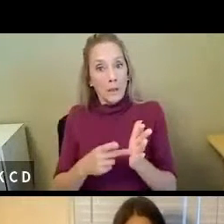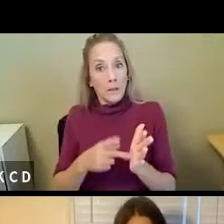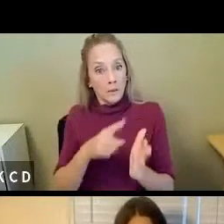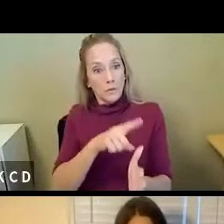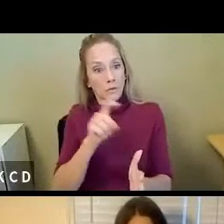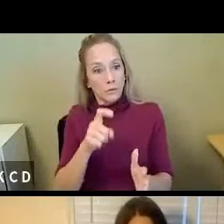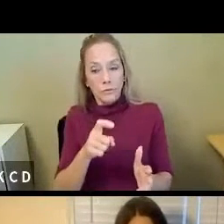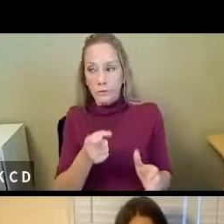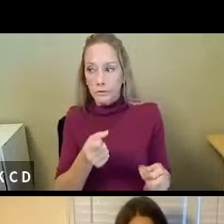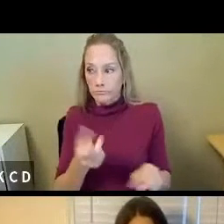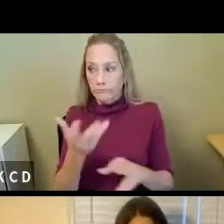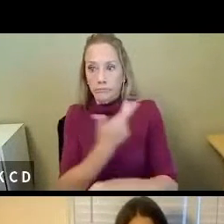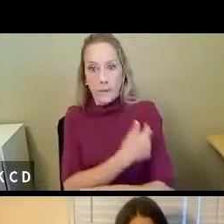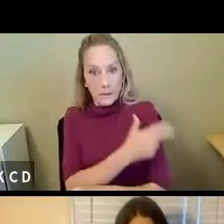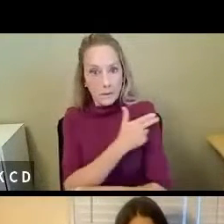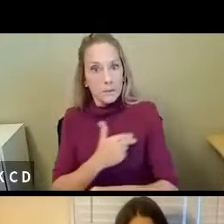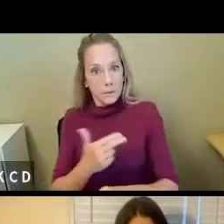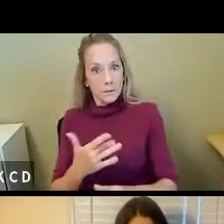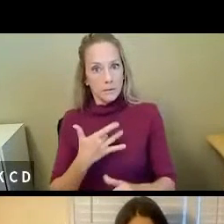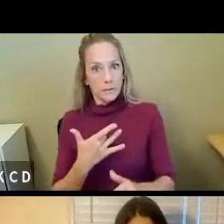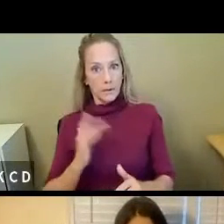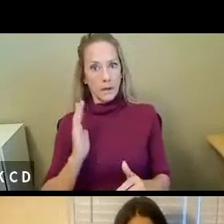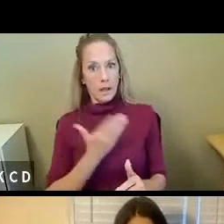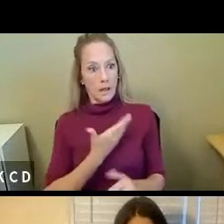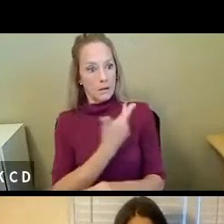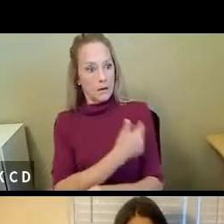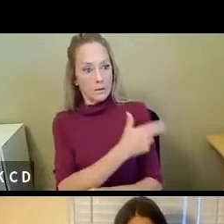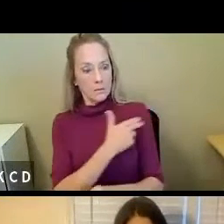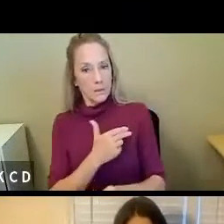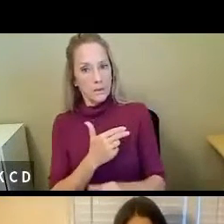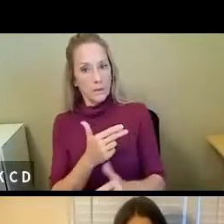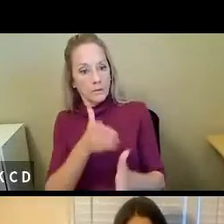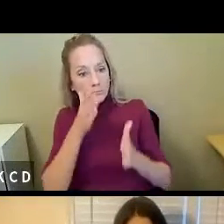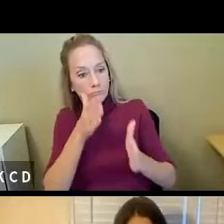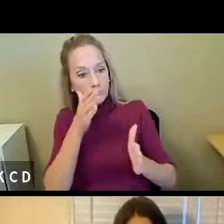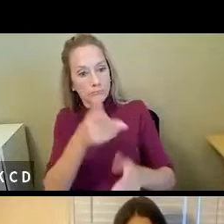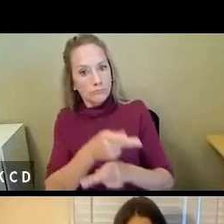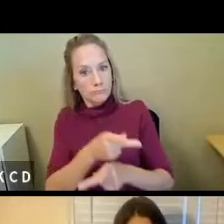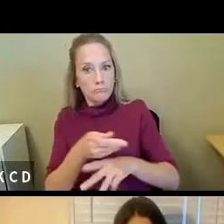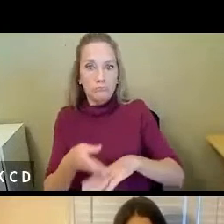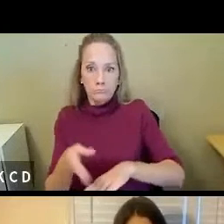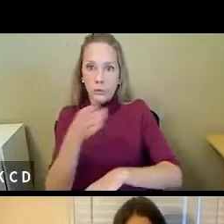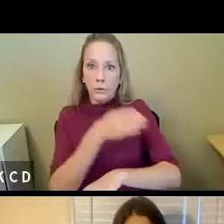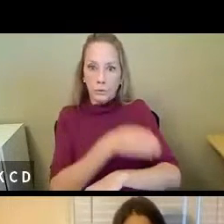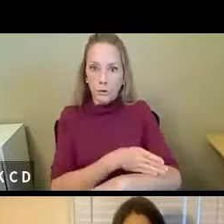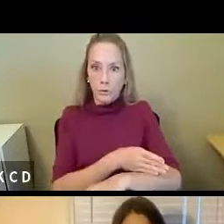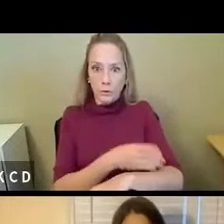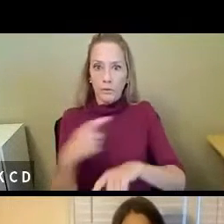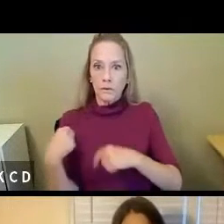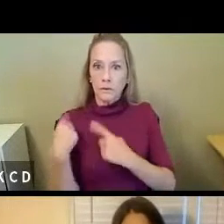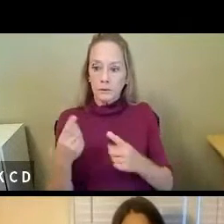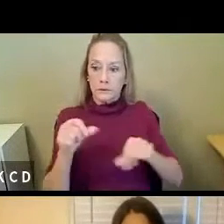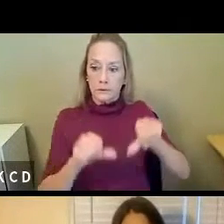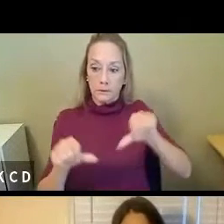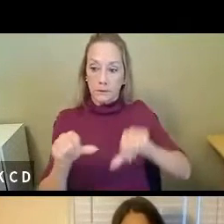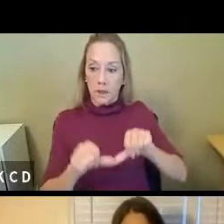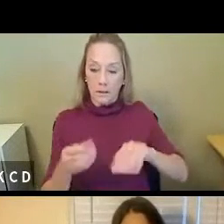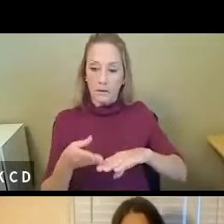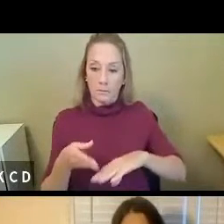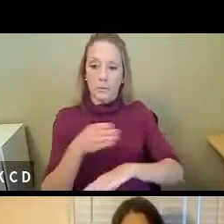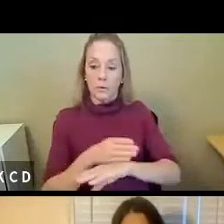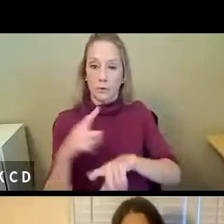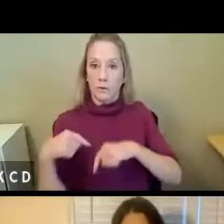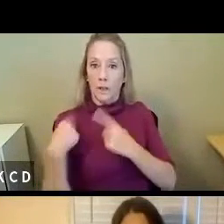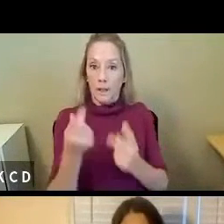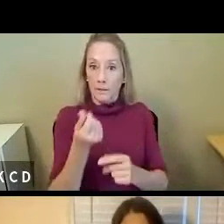be in the hospital. And we do feel like our hospital treatment of those patients has improved as the science has improved in the past